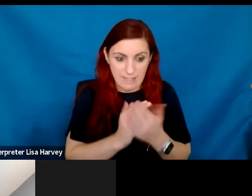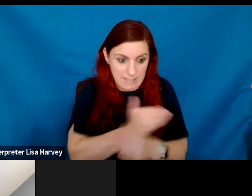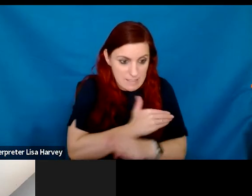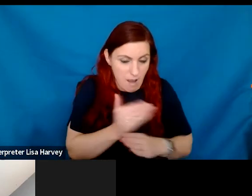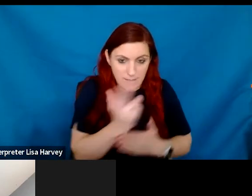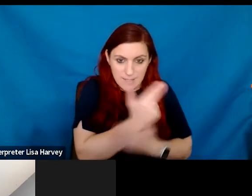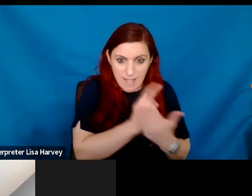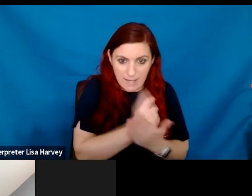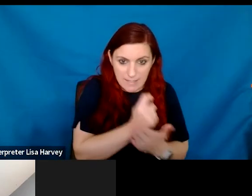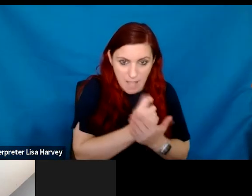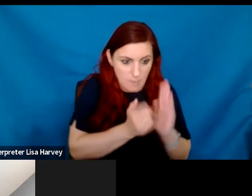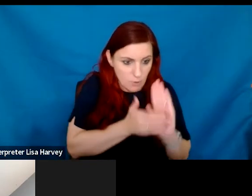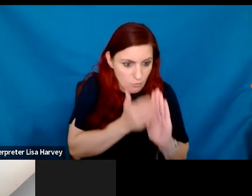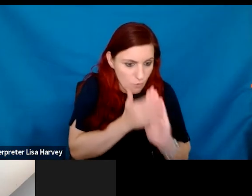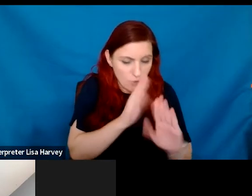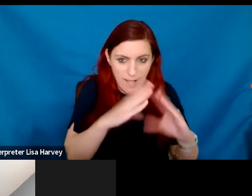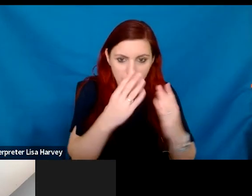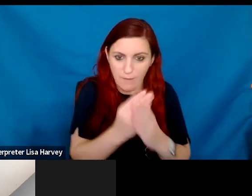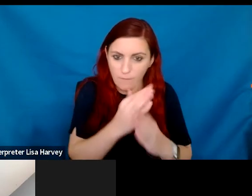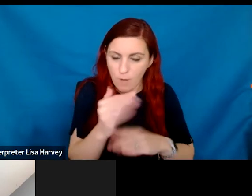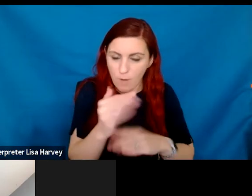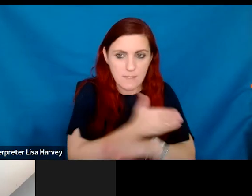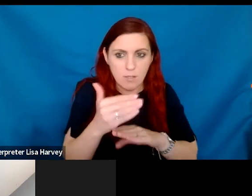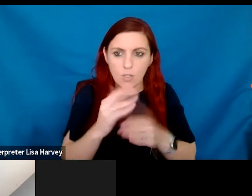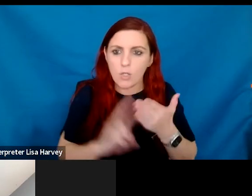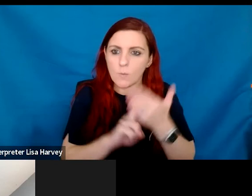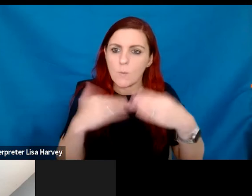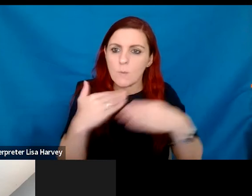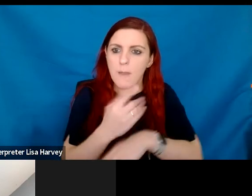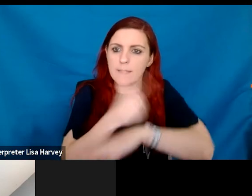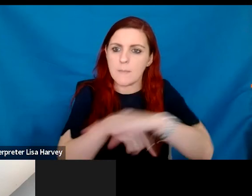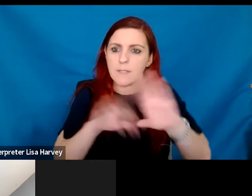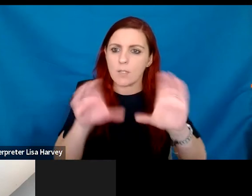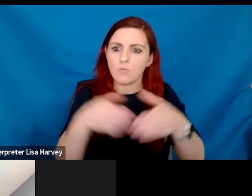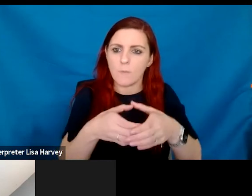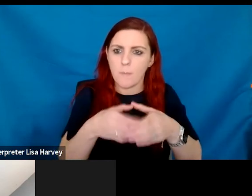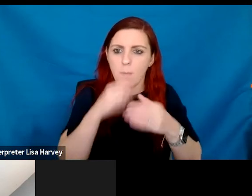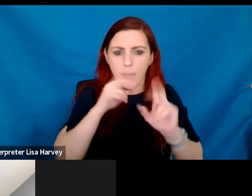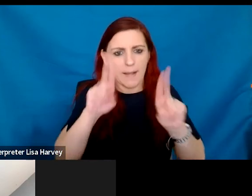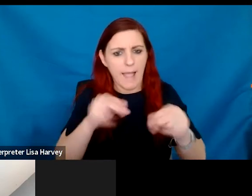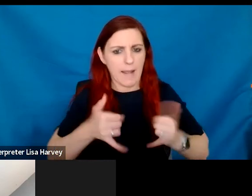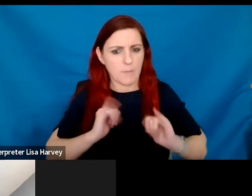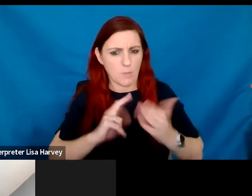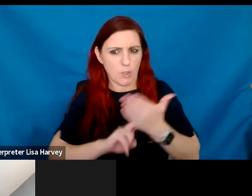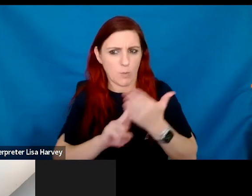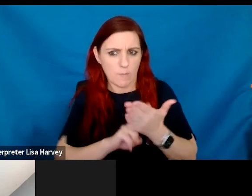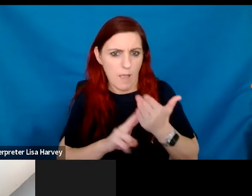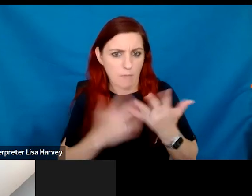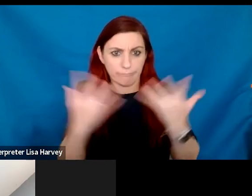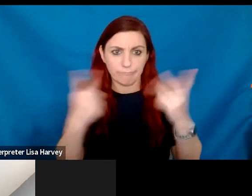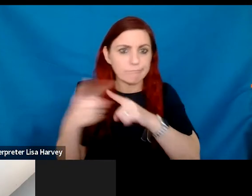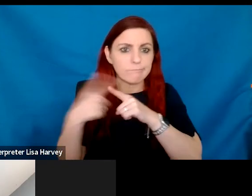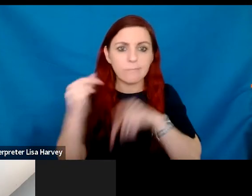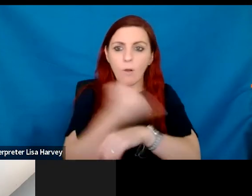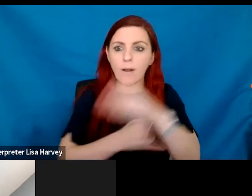construction from day one. It was largely used by disability groups, but that can be used also by organisations,